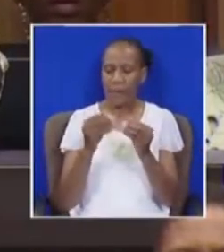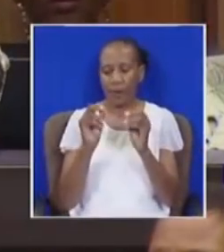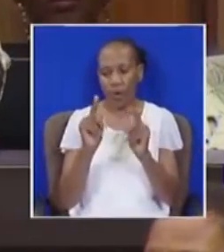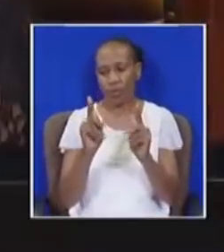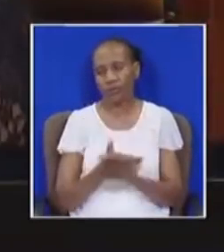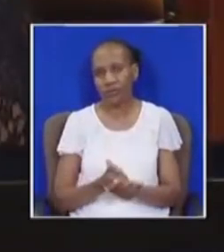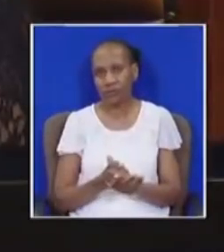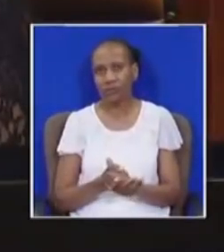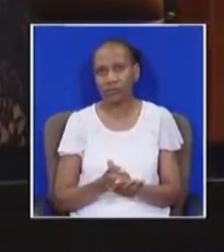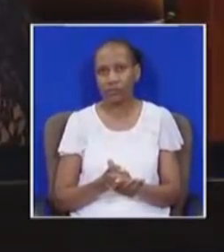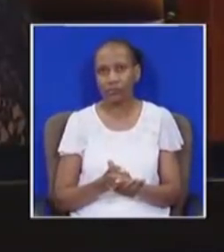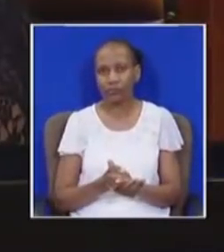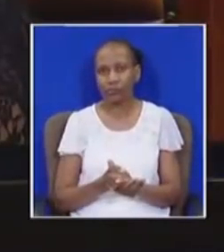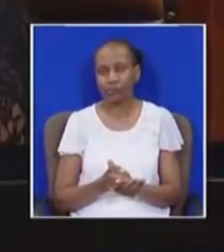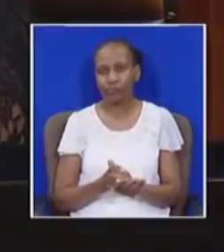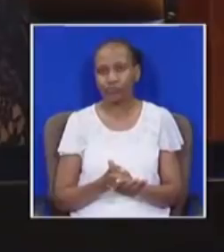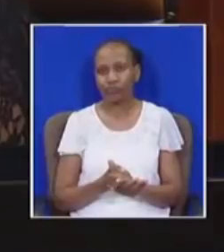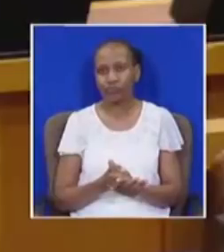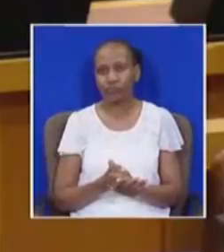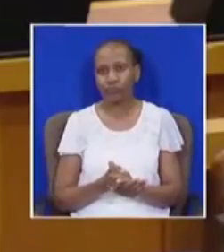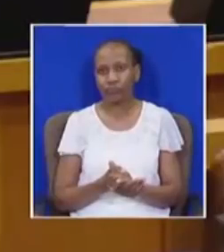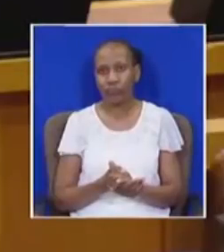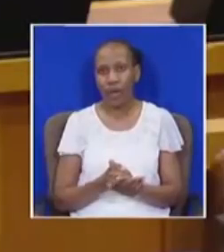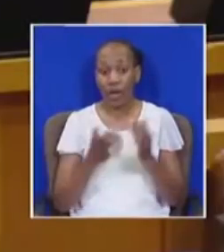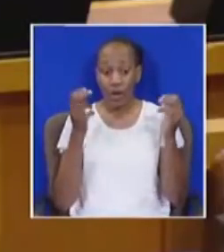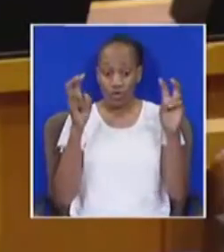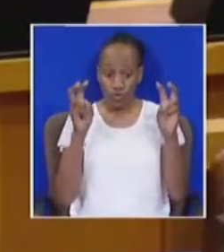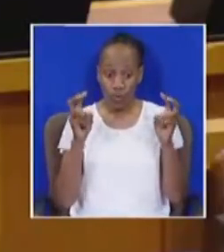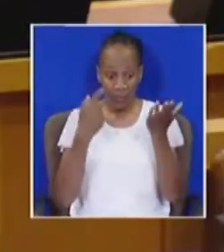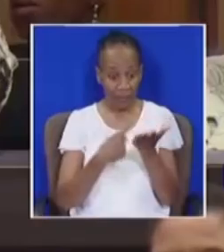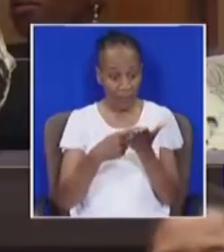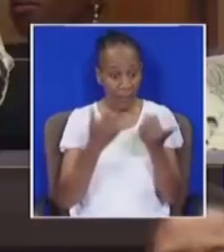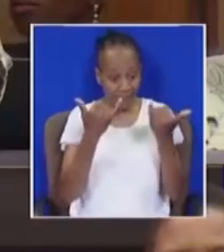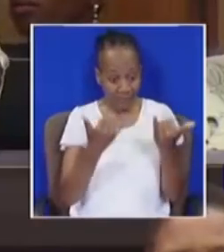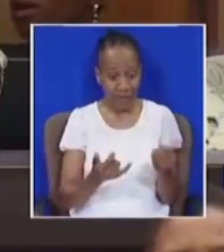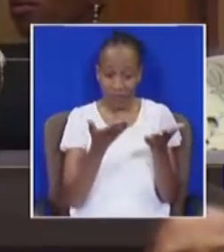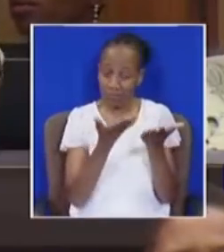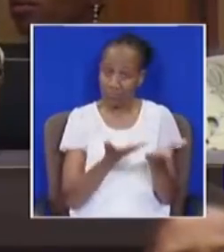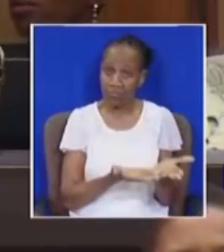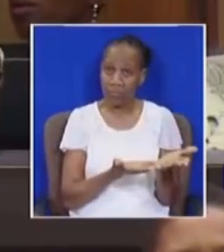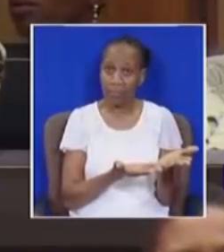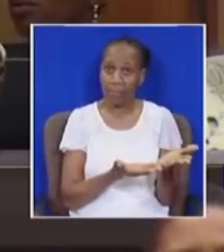her point of order. The subject on the order paper, it is...